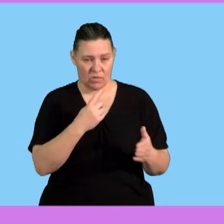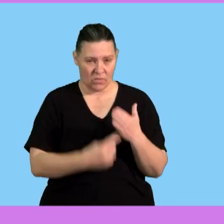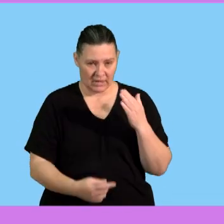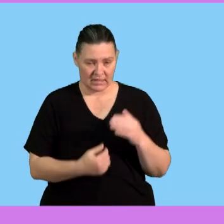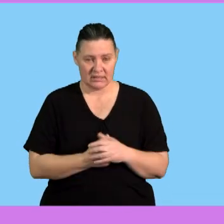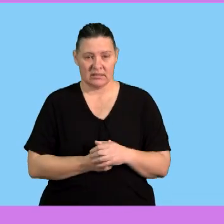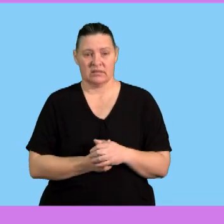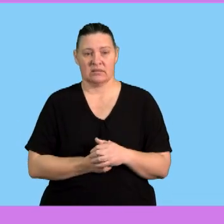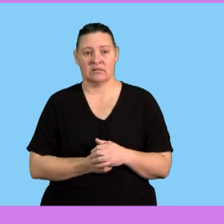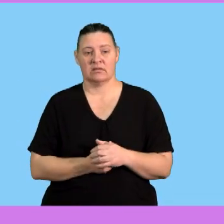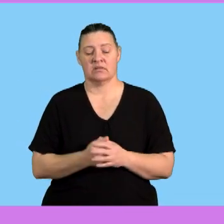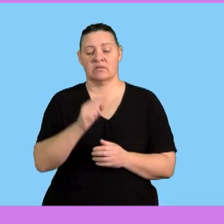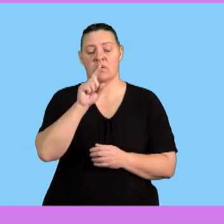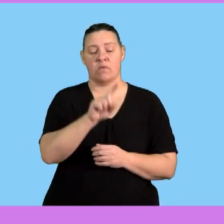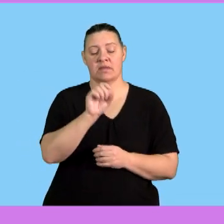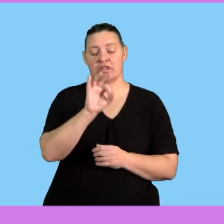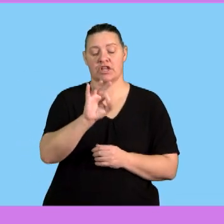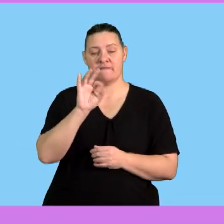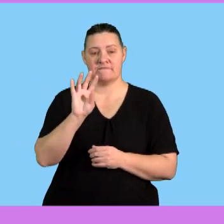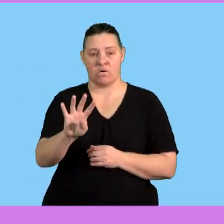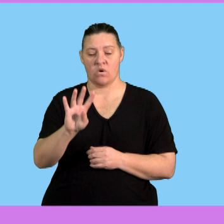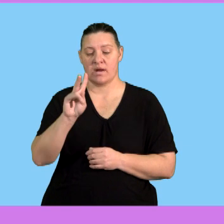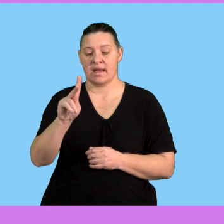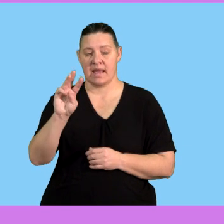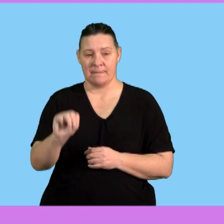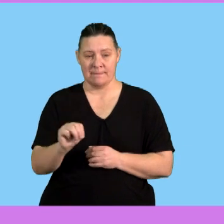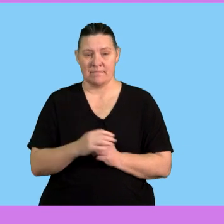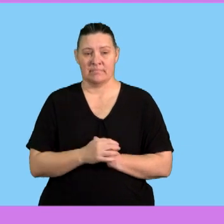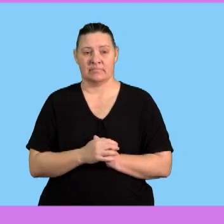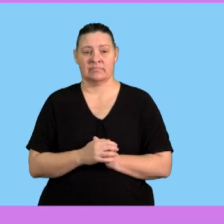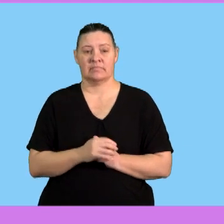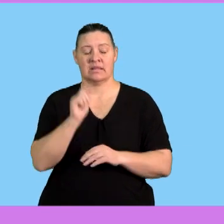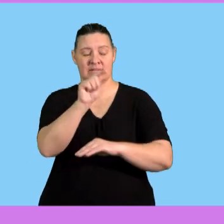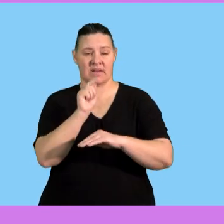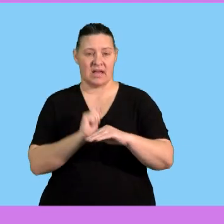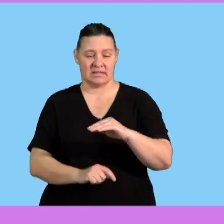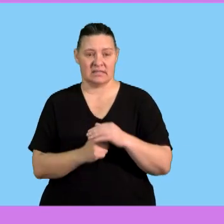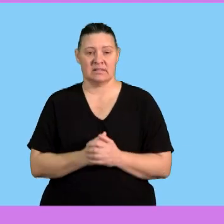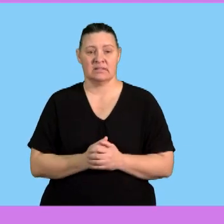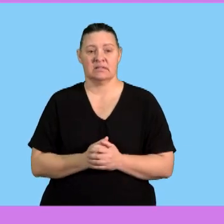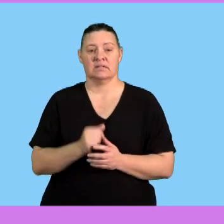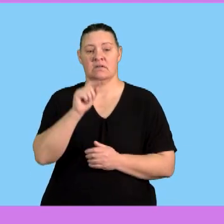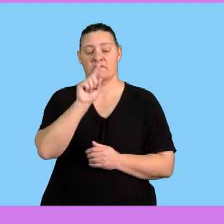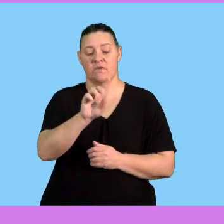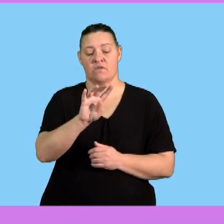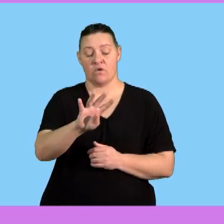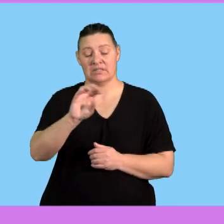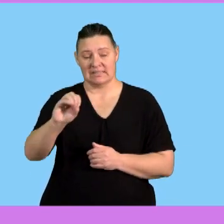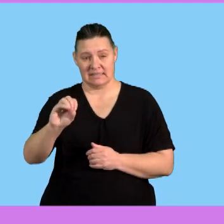the distance. It's 134 kilometers divided by 40